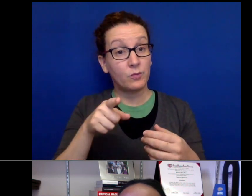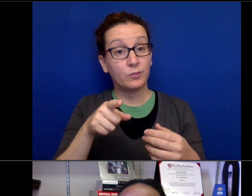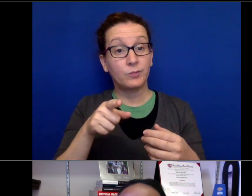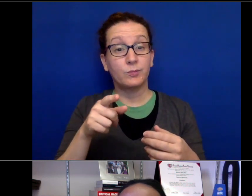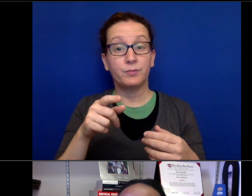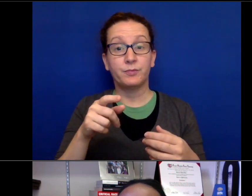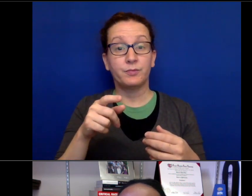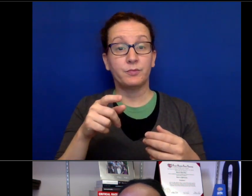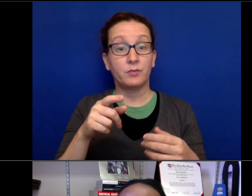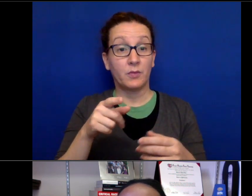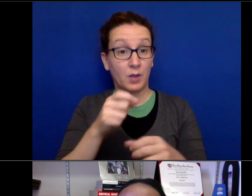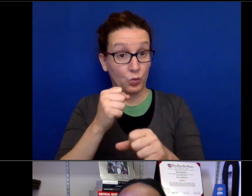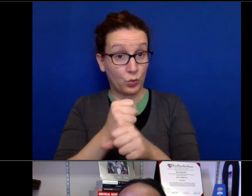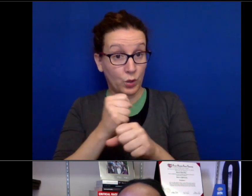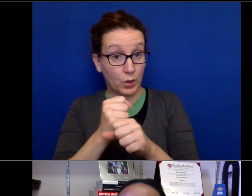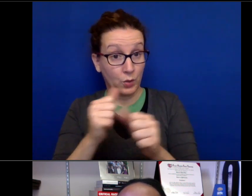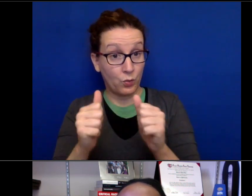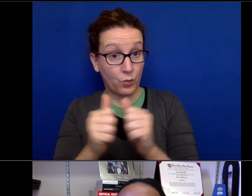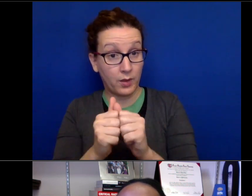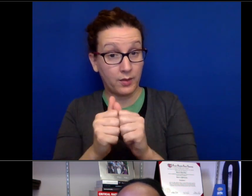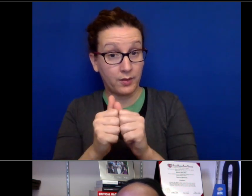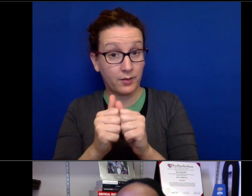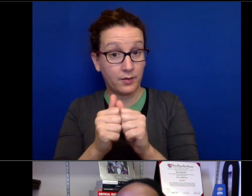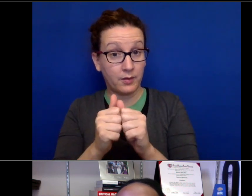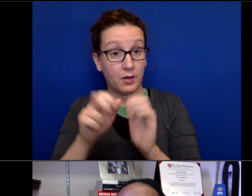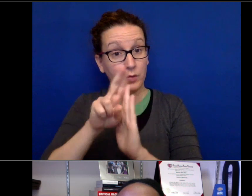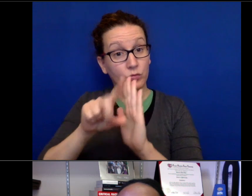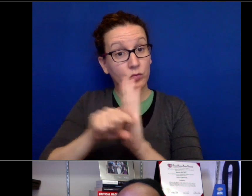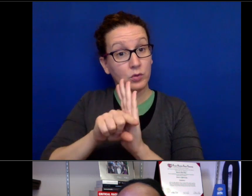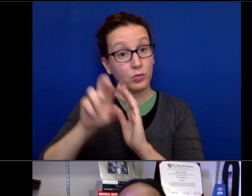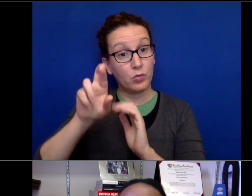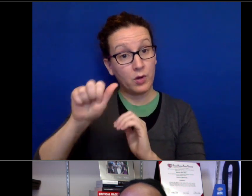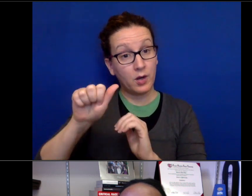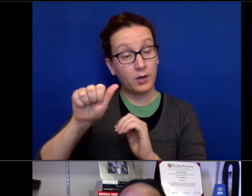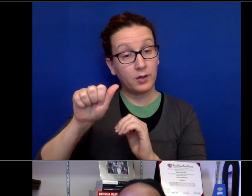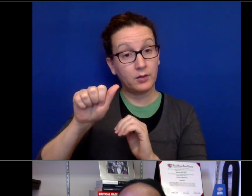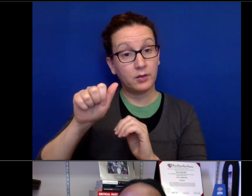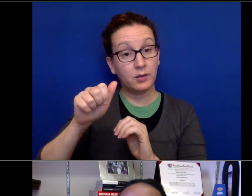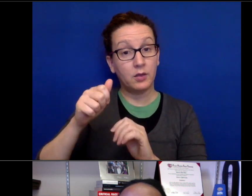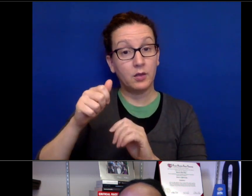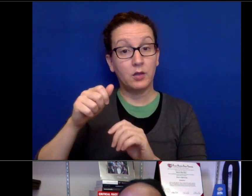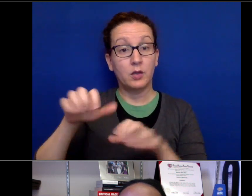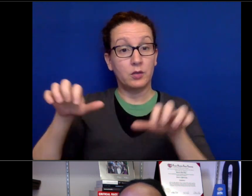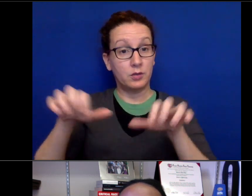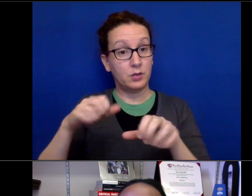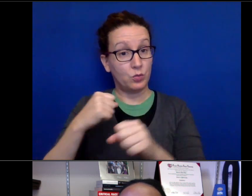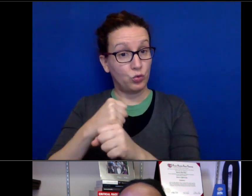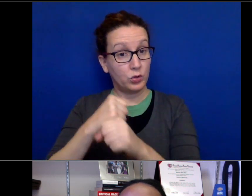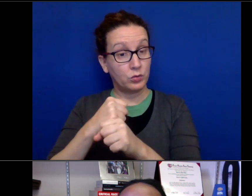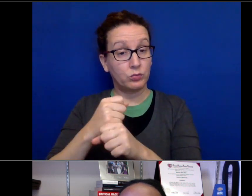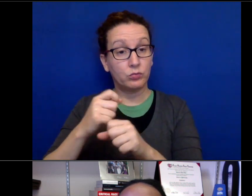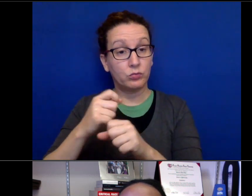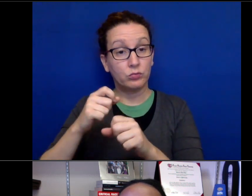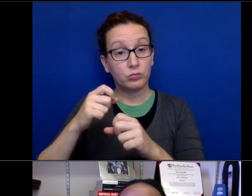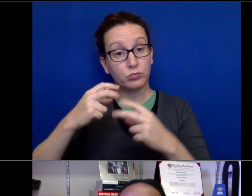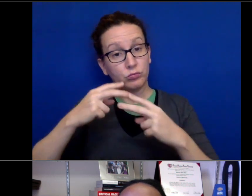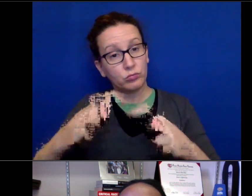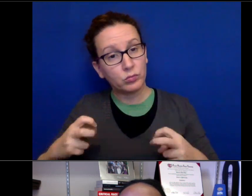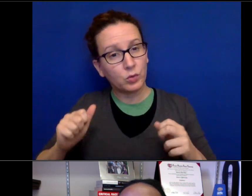if you're working with undergraduate RAs who did some work, you ask yourself, should this person be